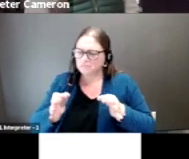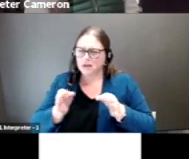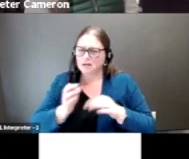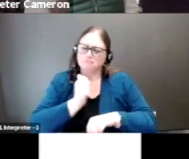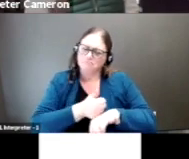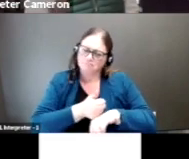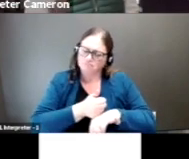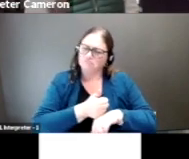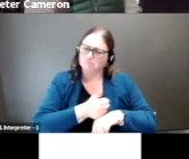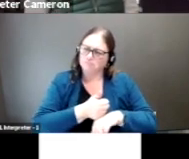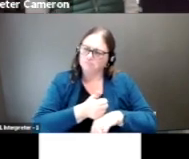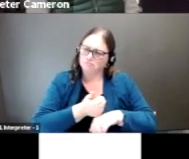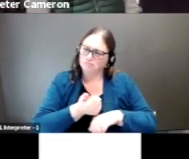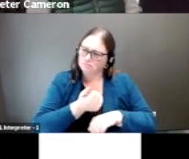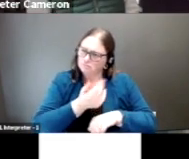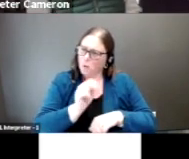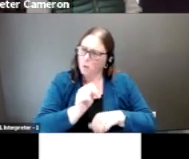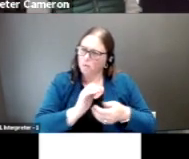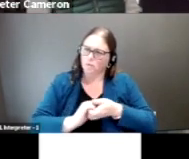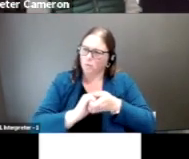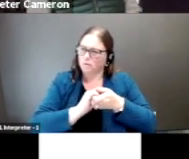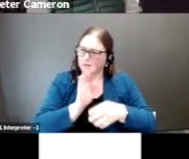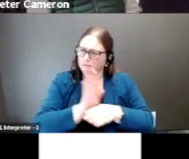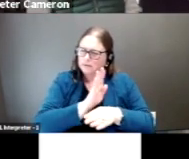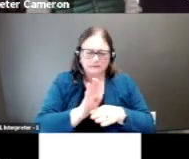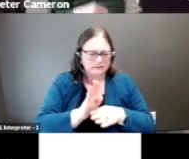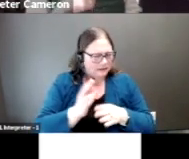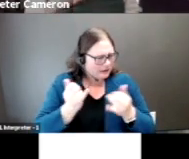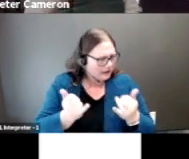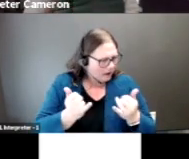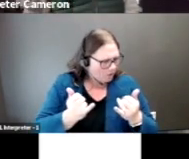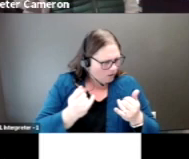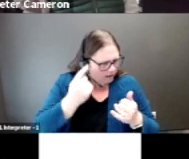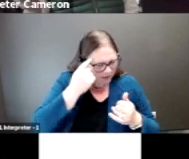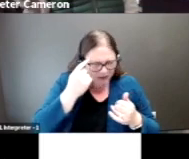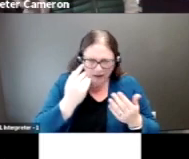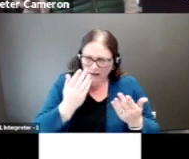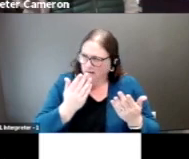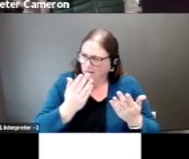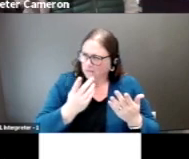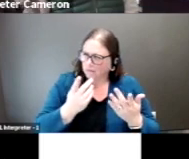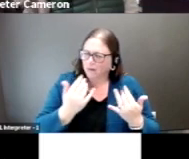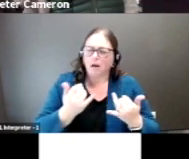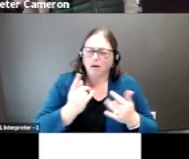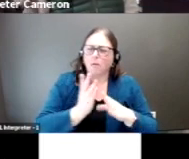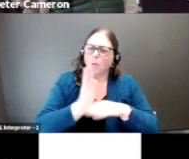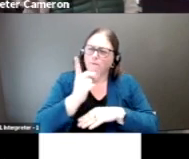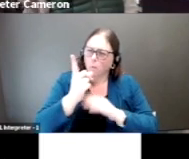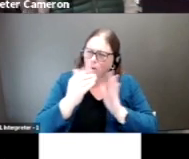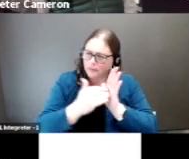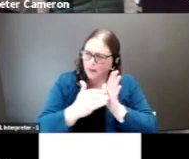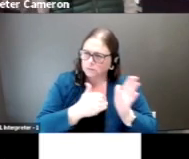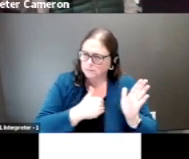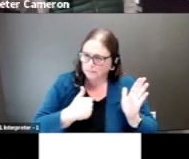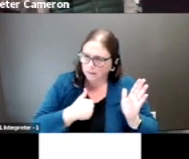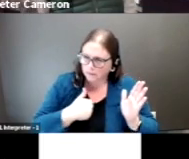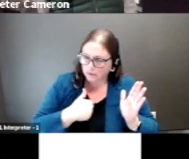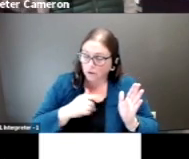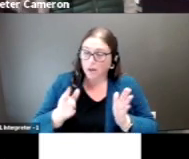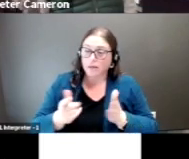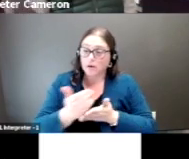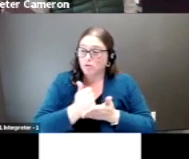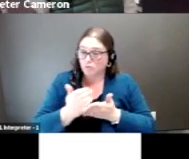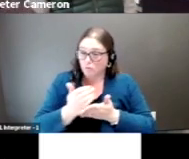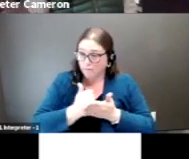now it is, I think about 1,000 members. They have revenue over 12 million